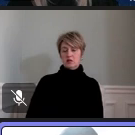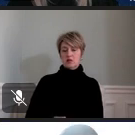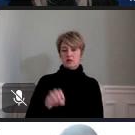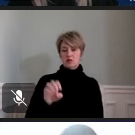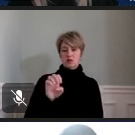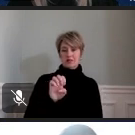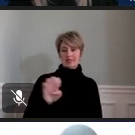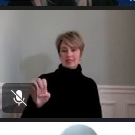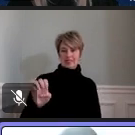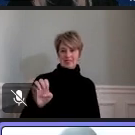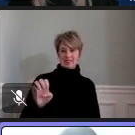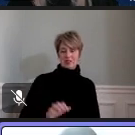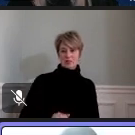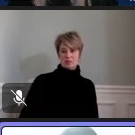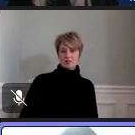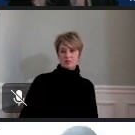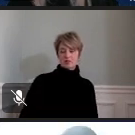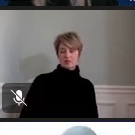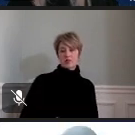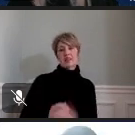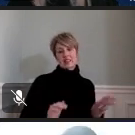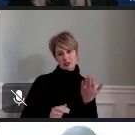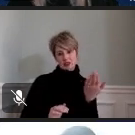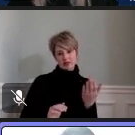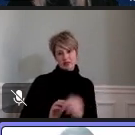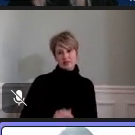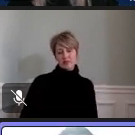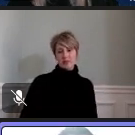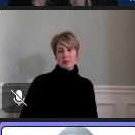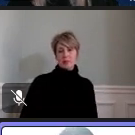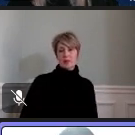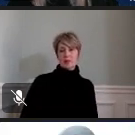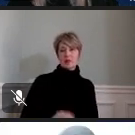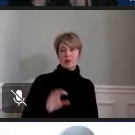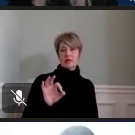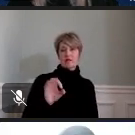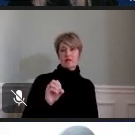East. Present. Fox.